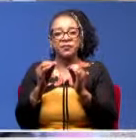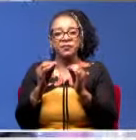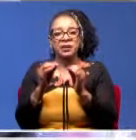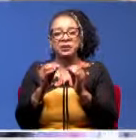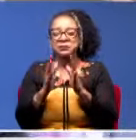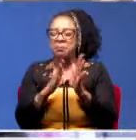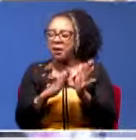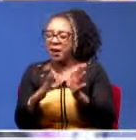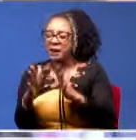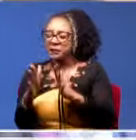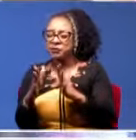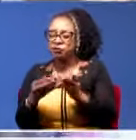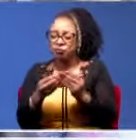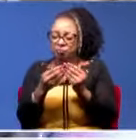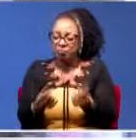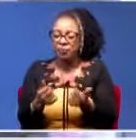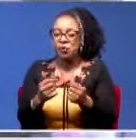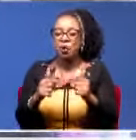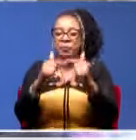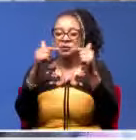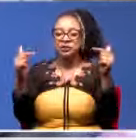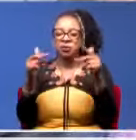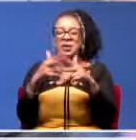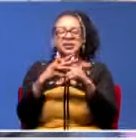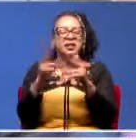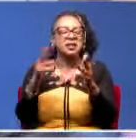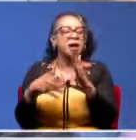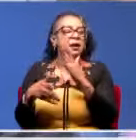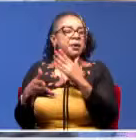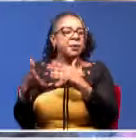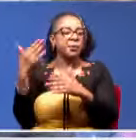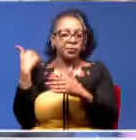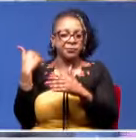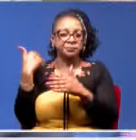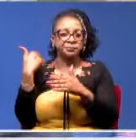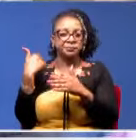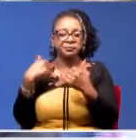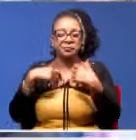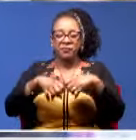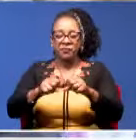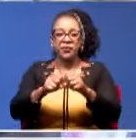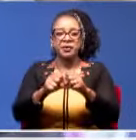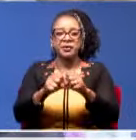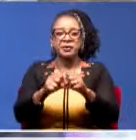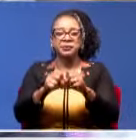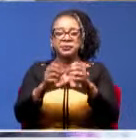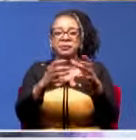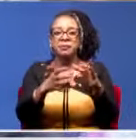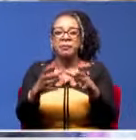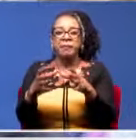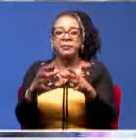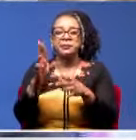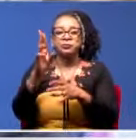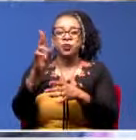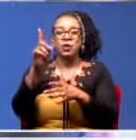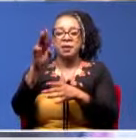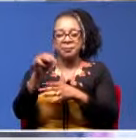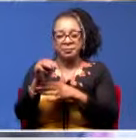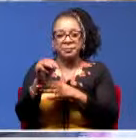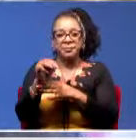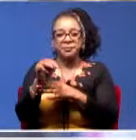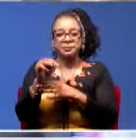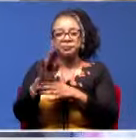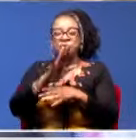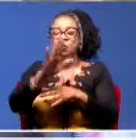ambayo Ruto alianza mapema sana. Na akanyakua ile kachama ilikuwa inaitwa UDM. Wale